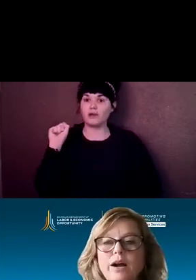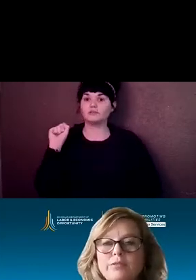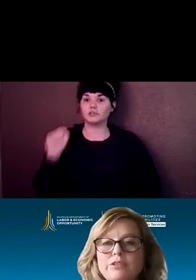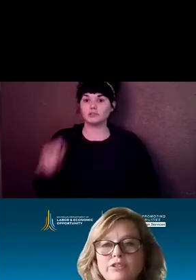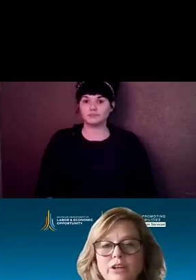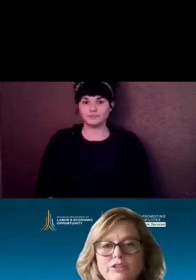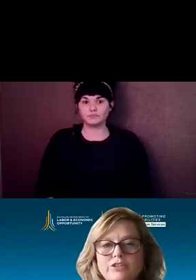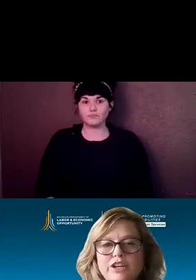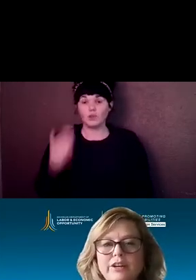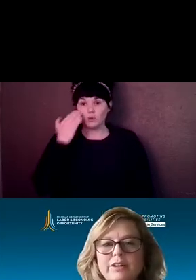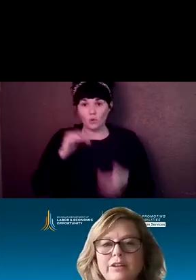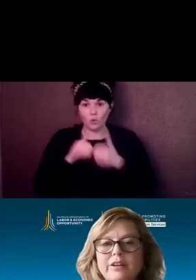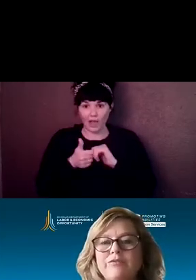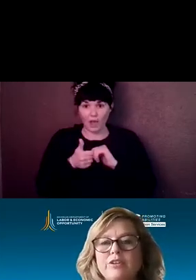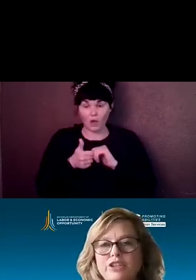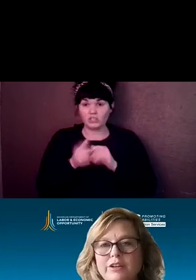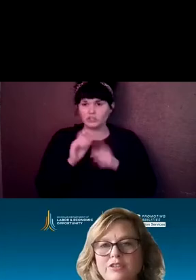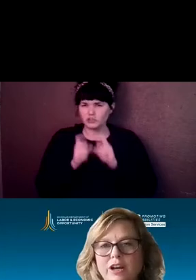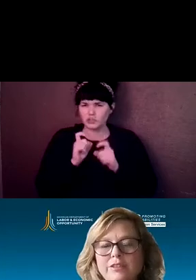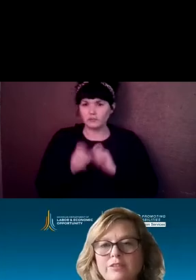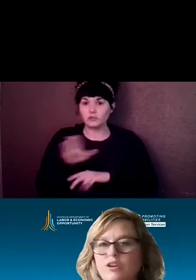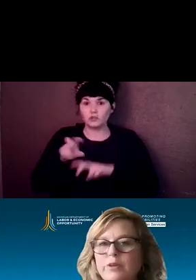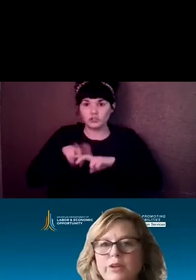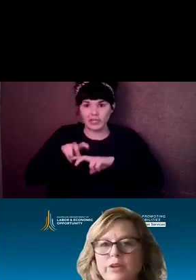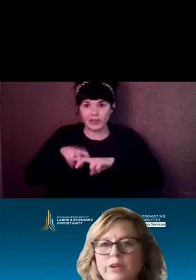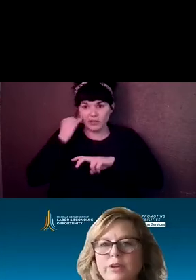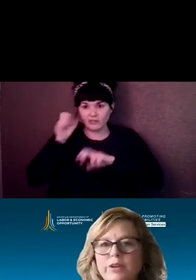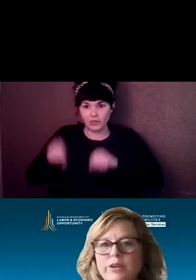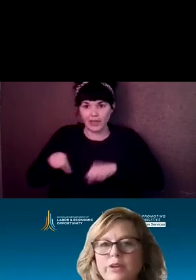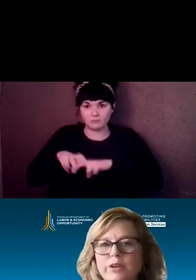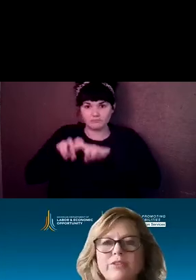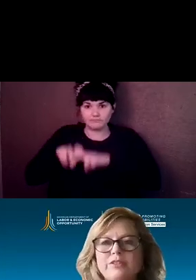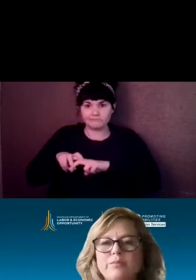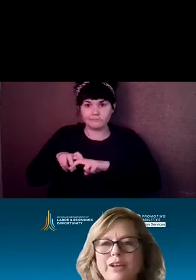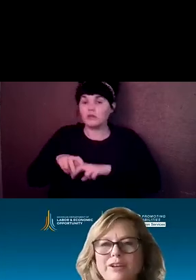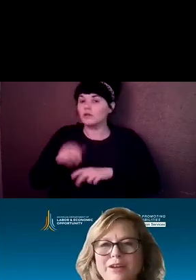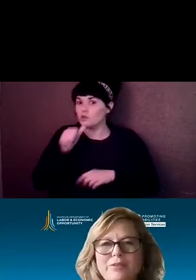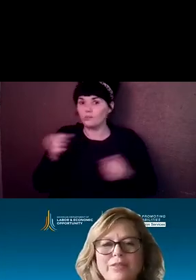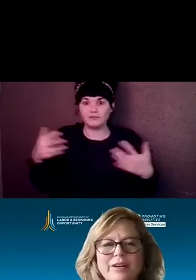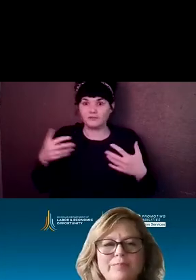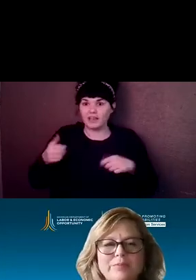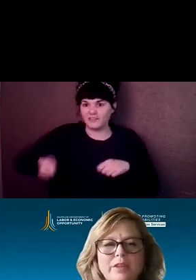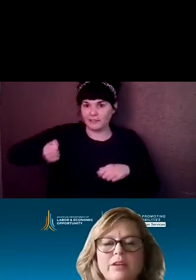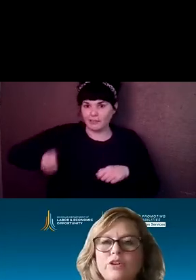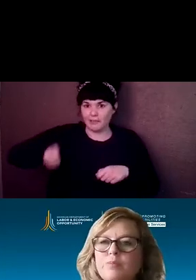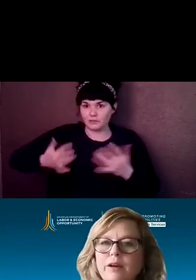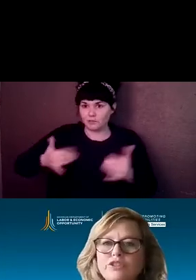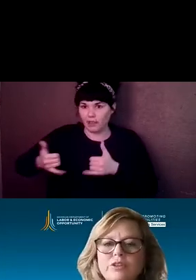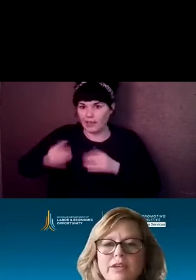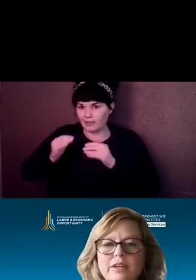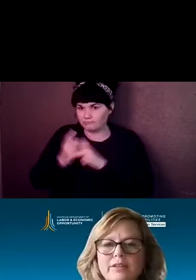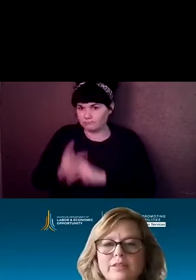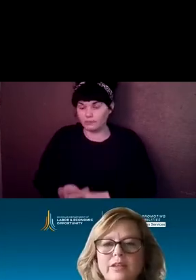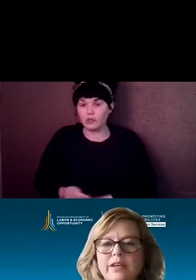Know how to adjust your chair. If your chair adjusts, don't be afraid to use those levers and play around with them. Don't pound